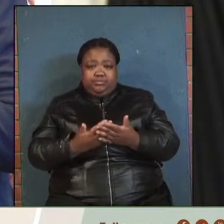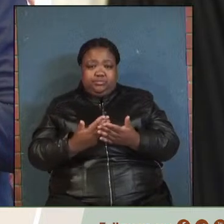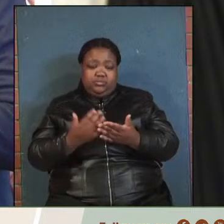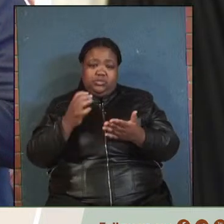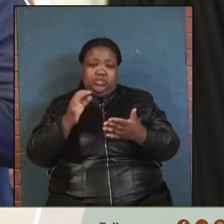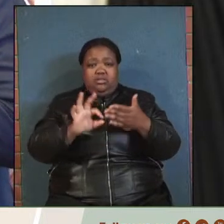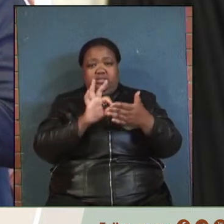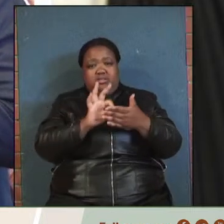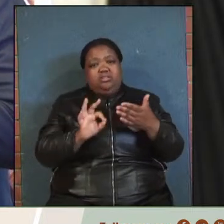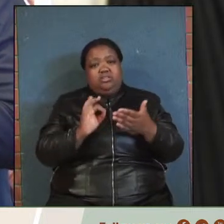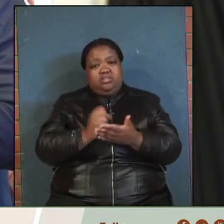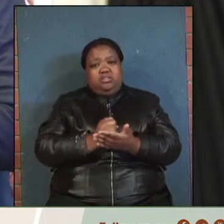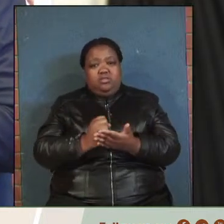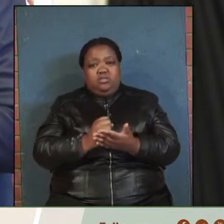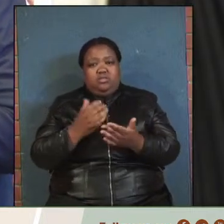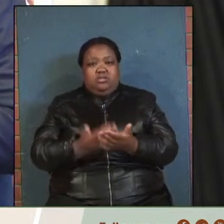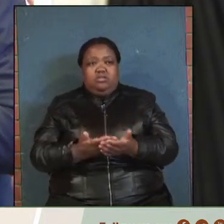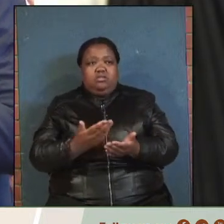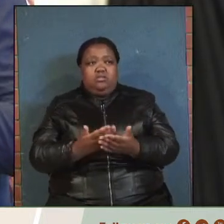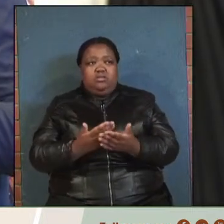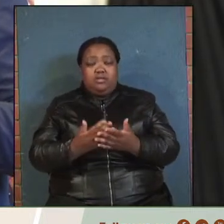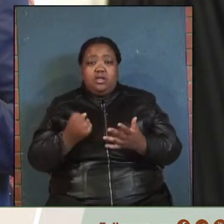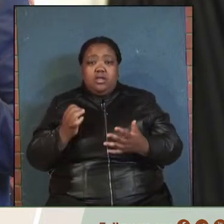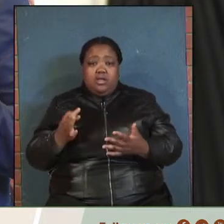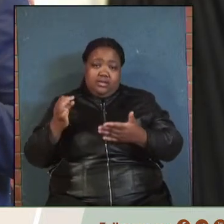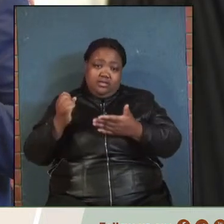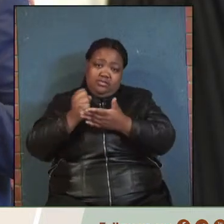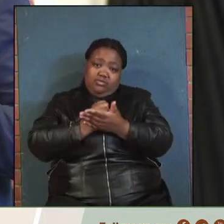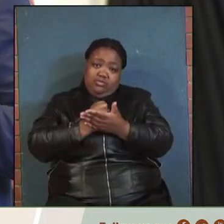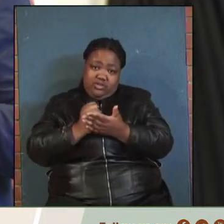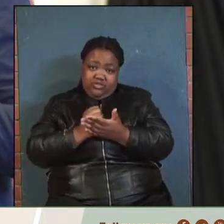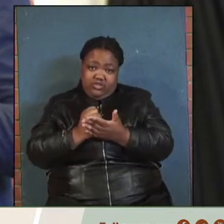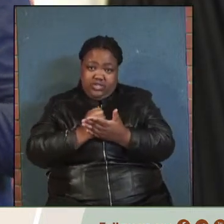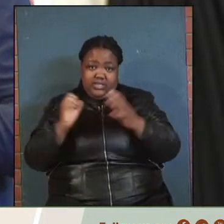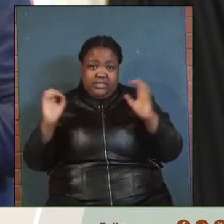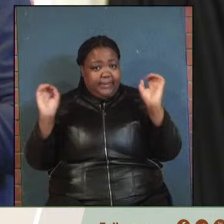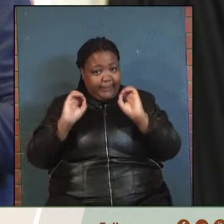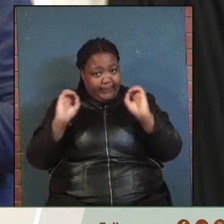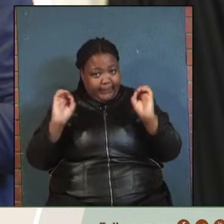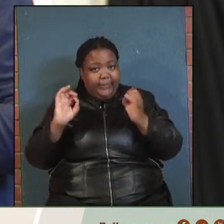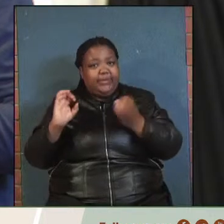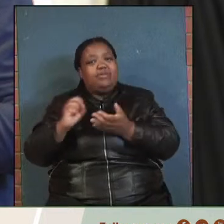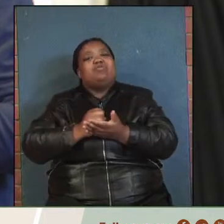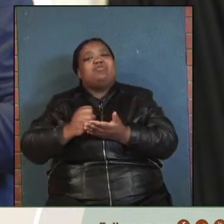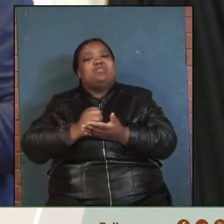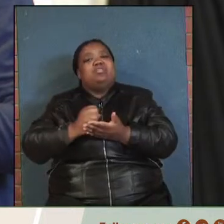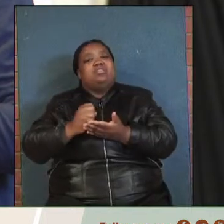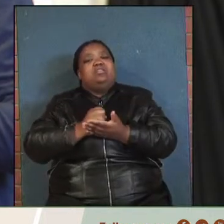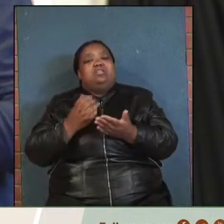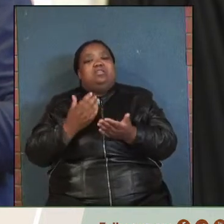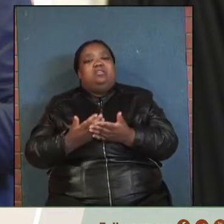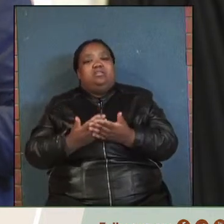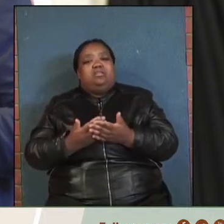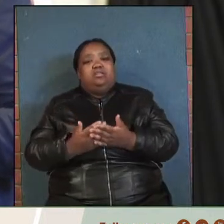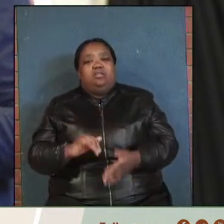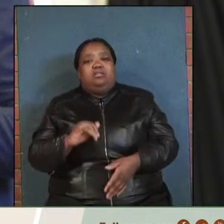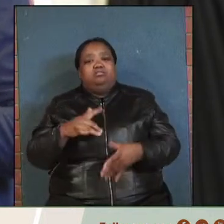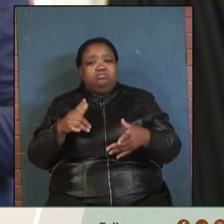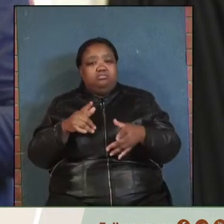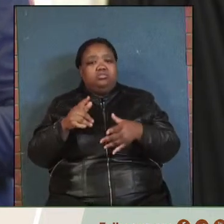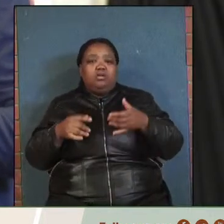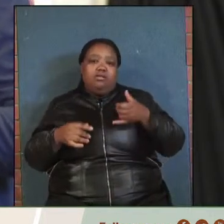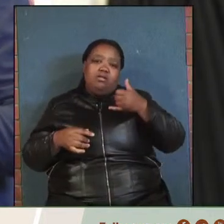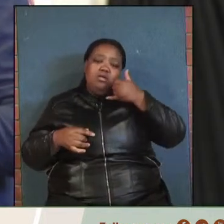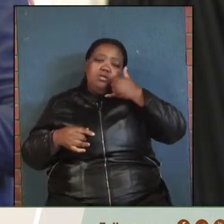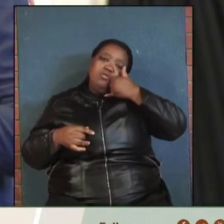register as a voter. As a younger generation, you can also download the IEC application on your smartphone.